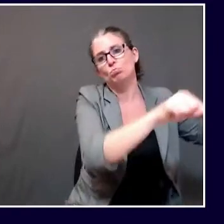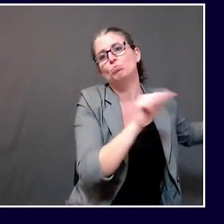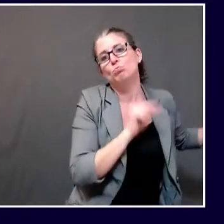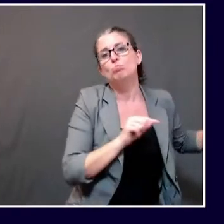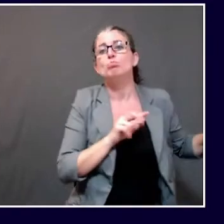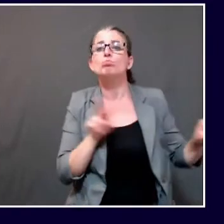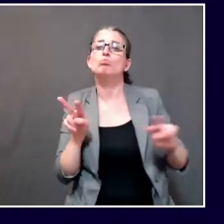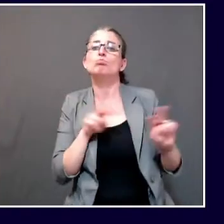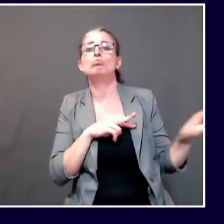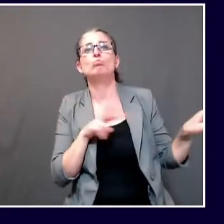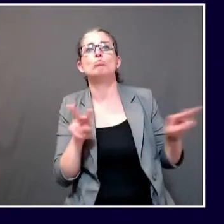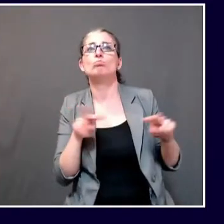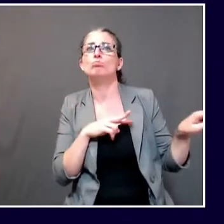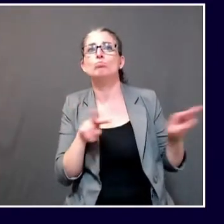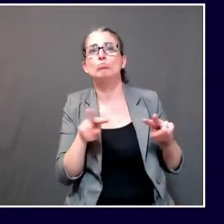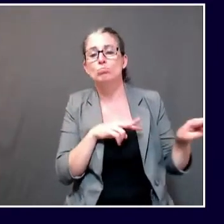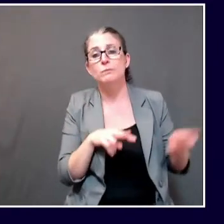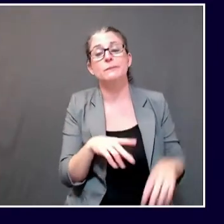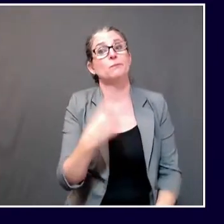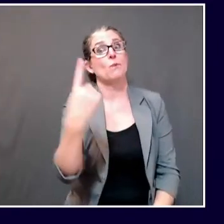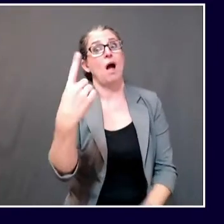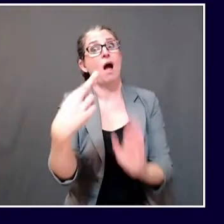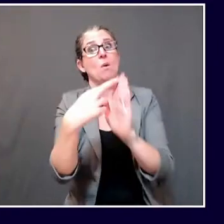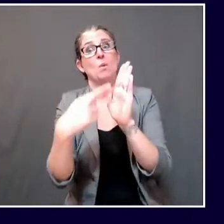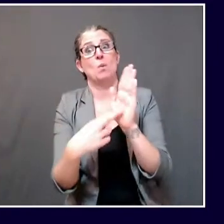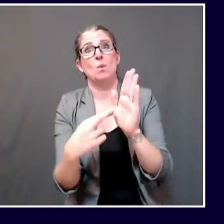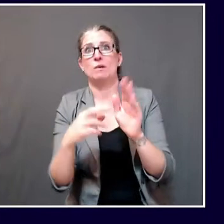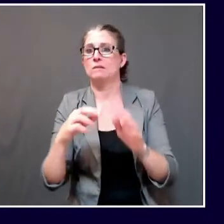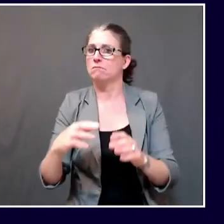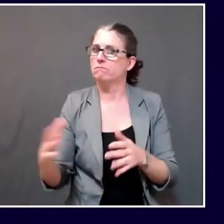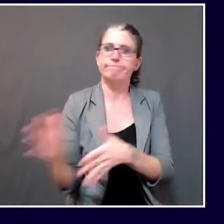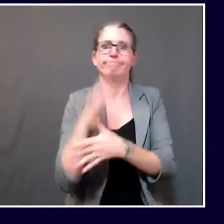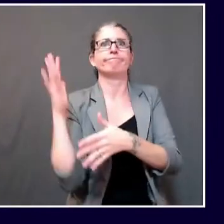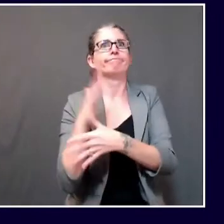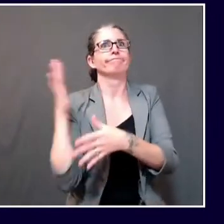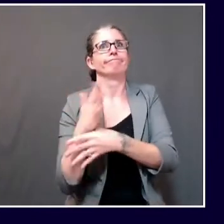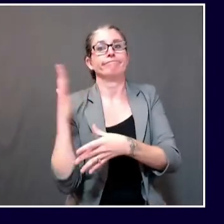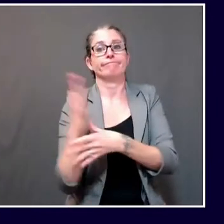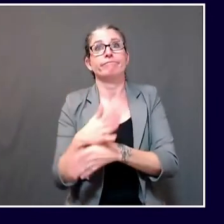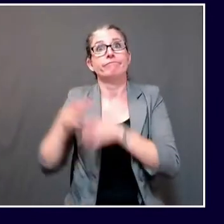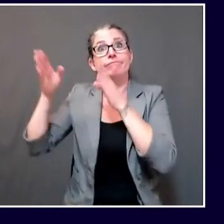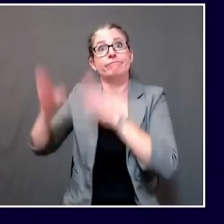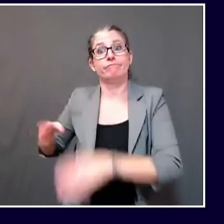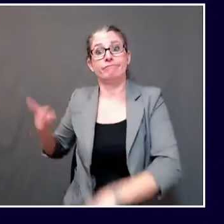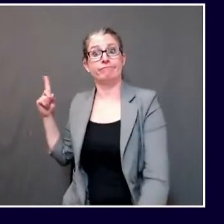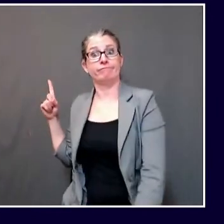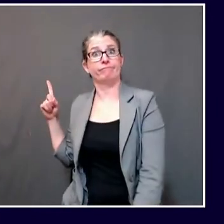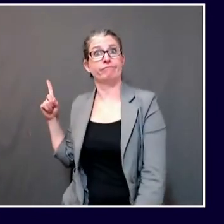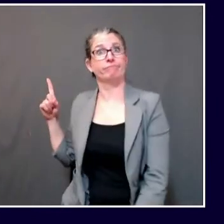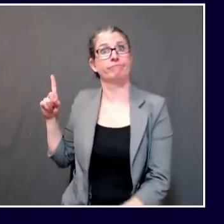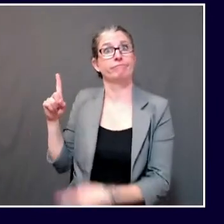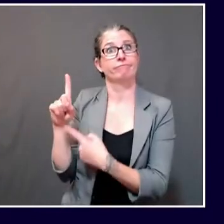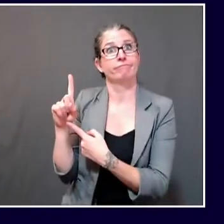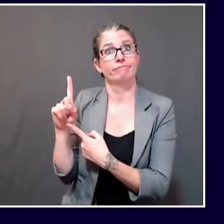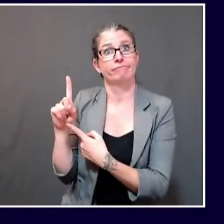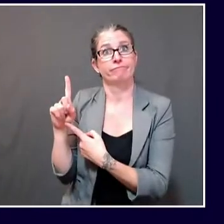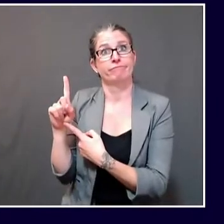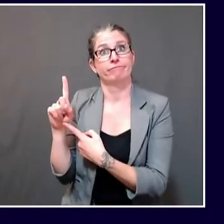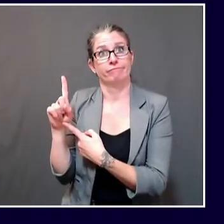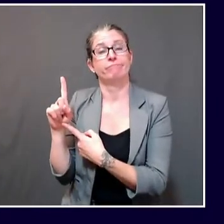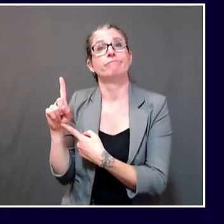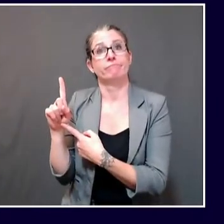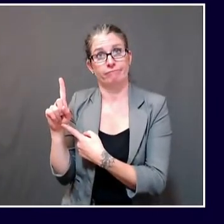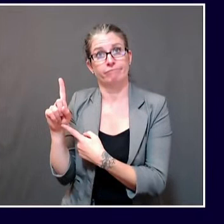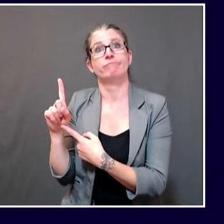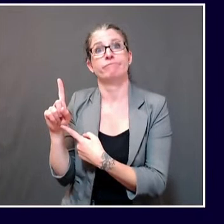place. So we've been making sure that wardens have that information, that if someone tries to intimidate voters or get in the way of people participating